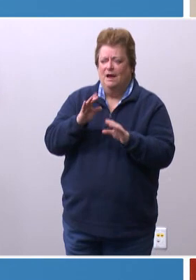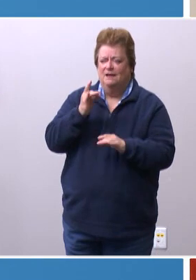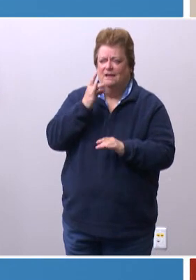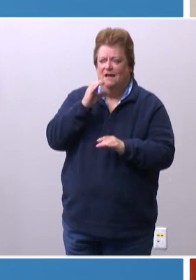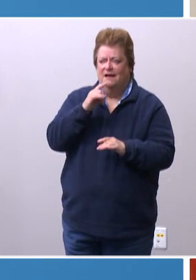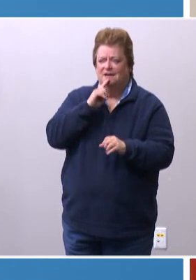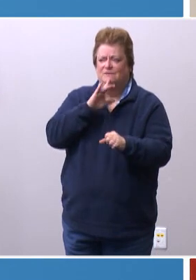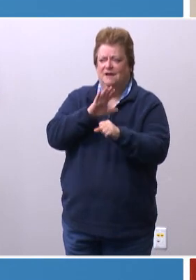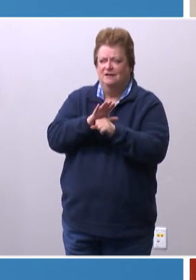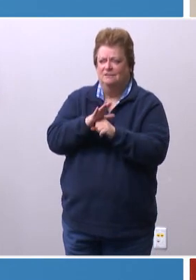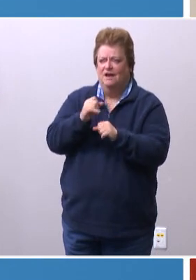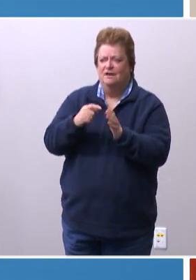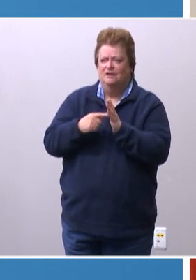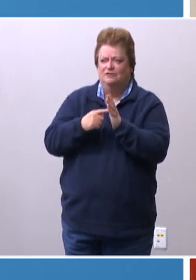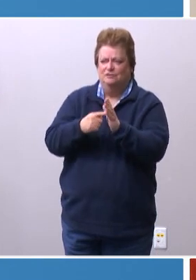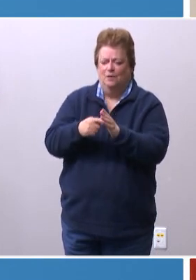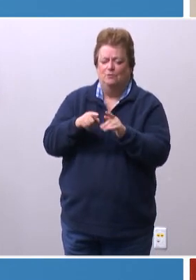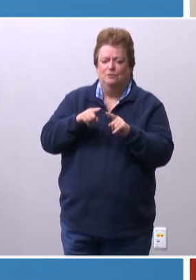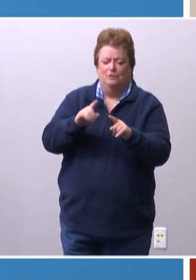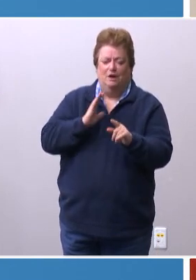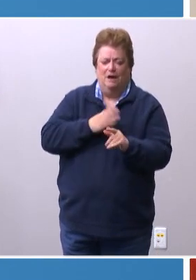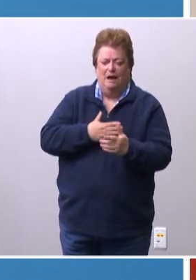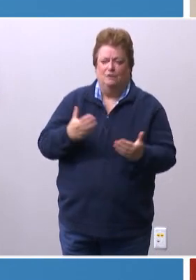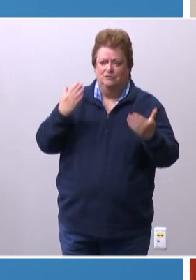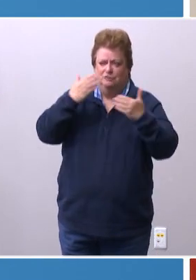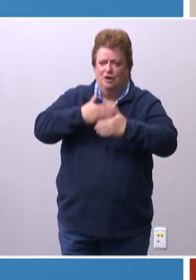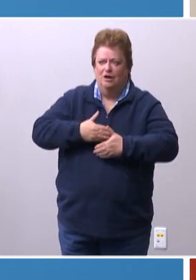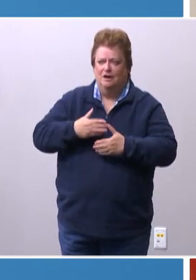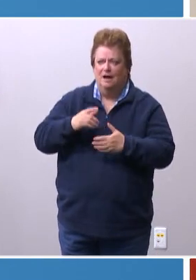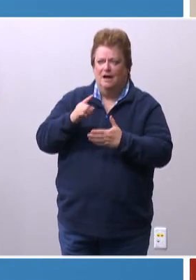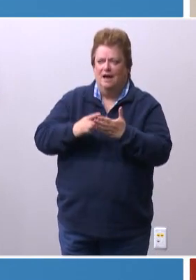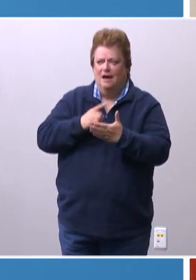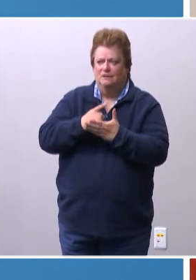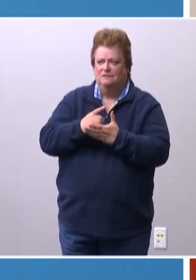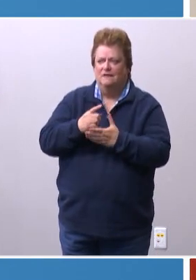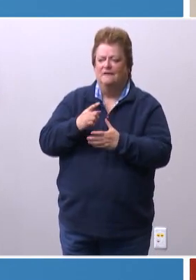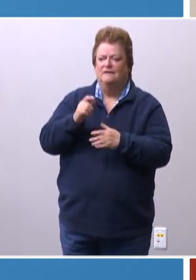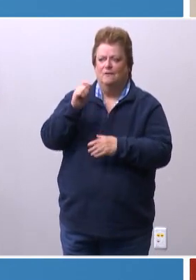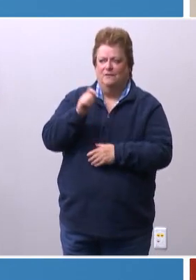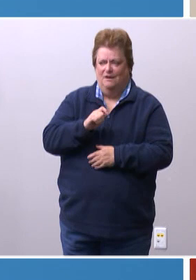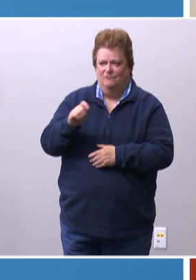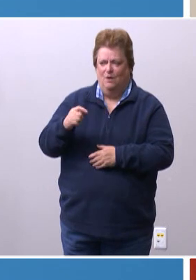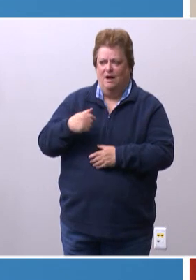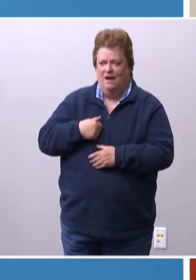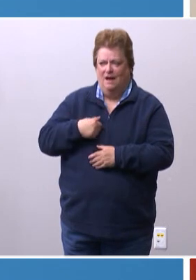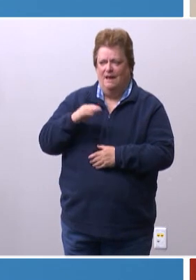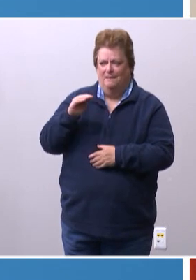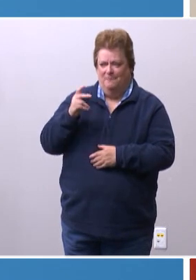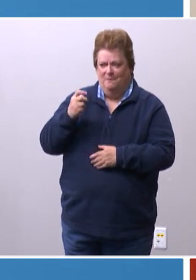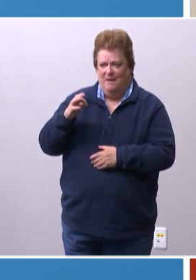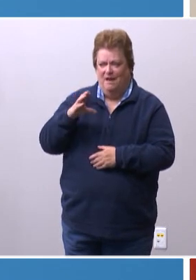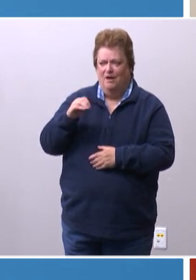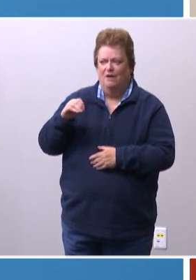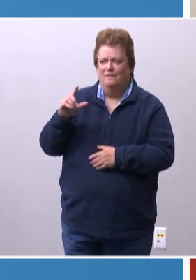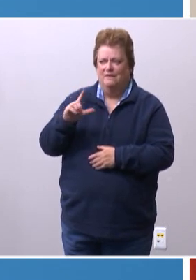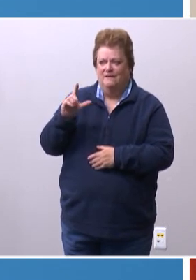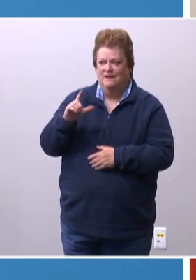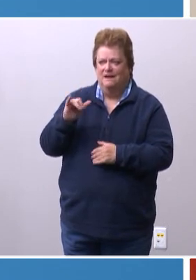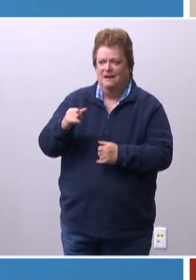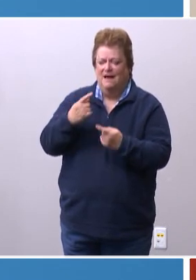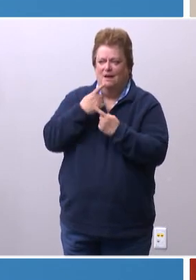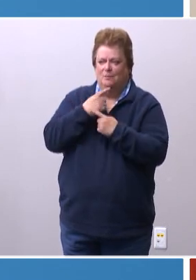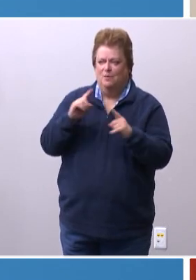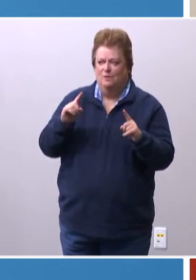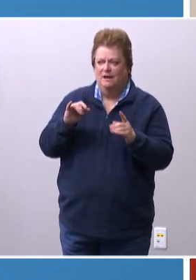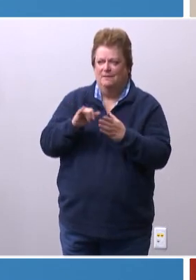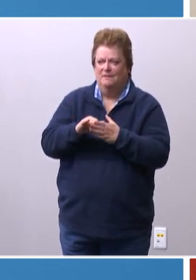has shone even in our darkest hours. Now therefore I, Lyrian Gaylord Baird, Mayor of Lincoln, Nebraska, do hereby